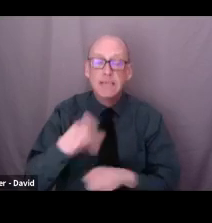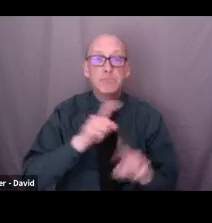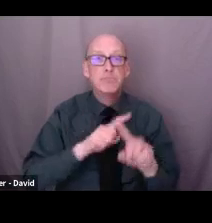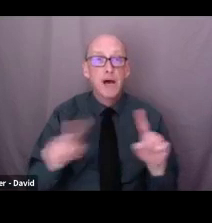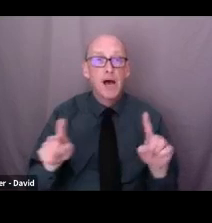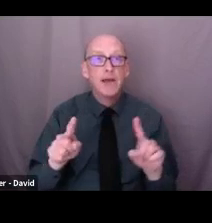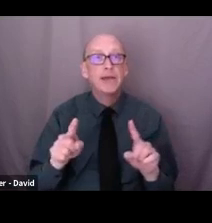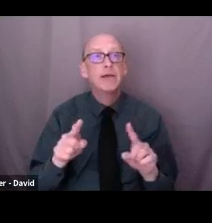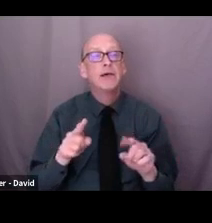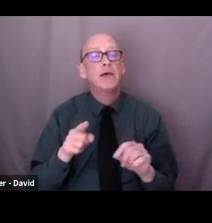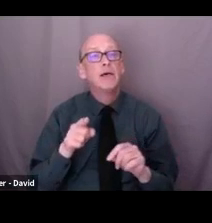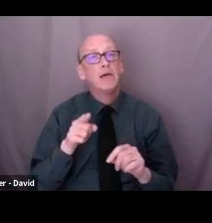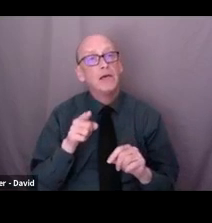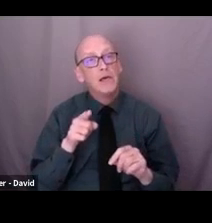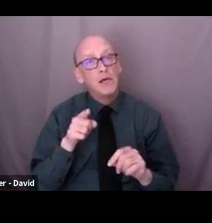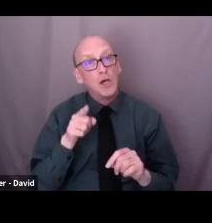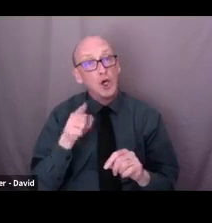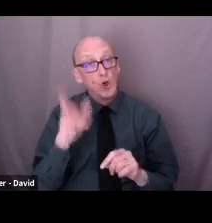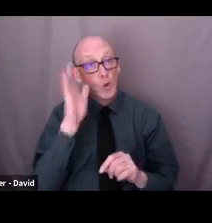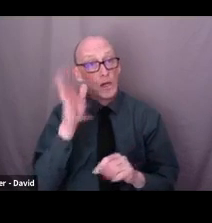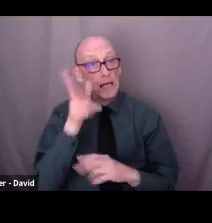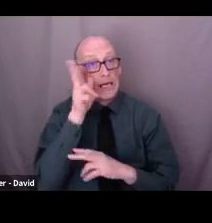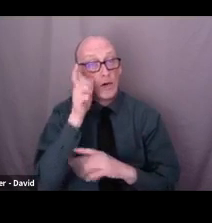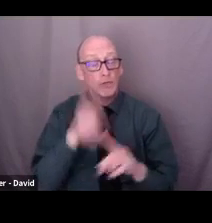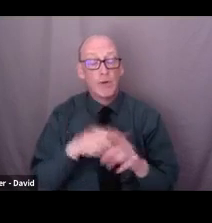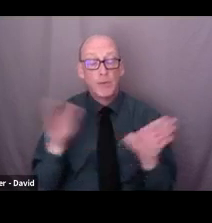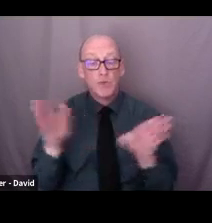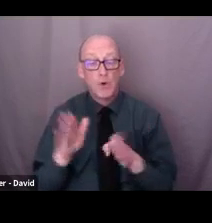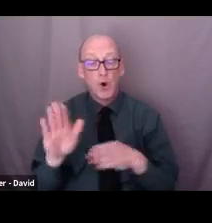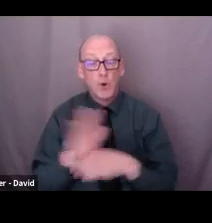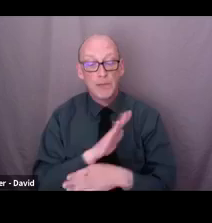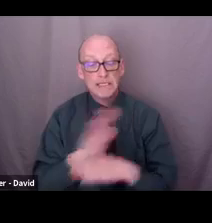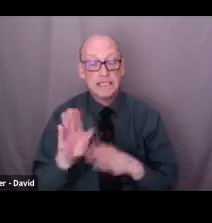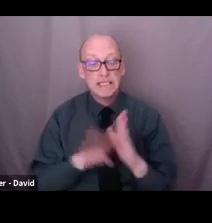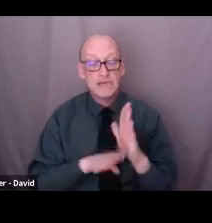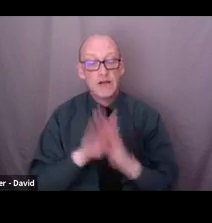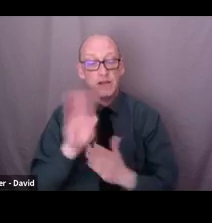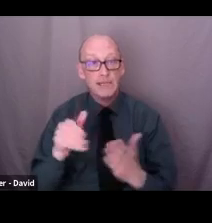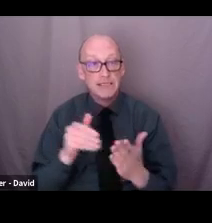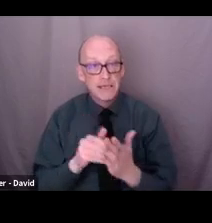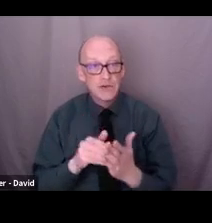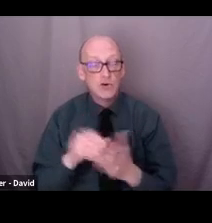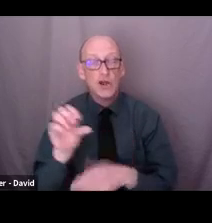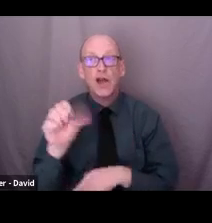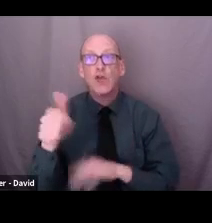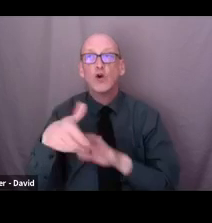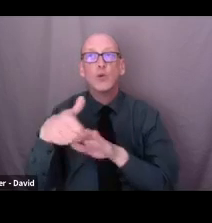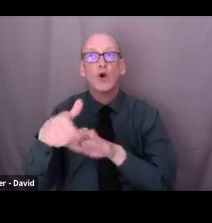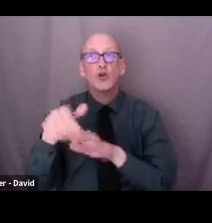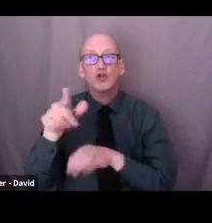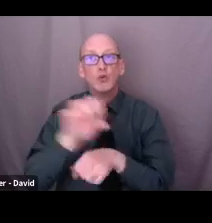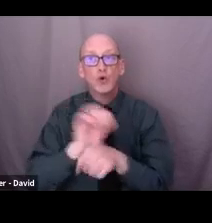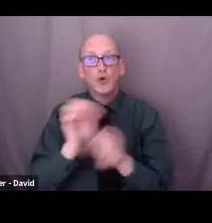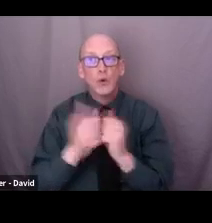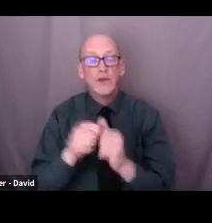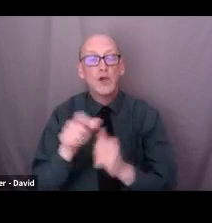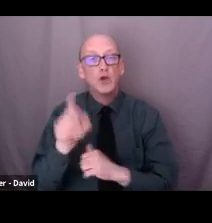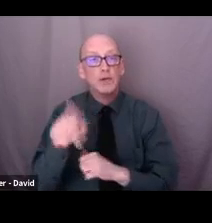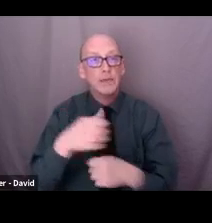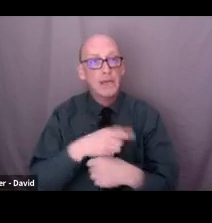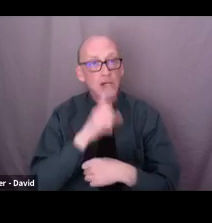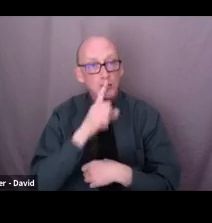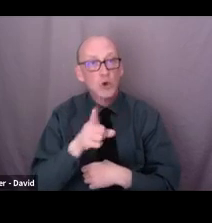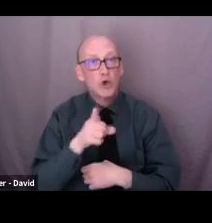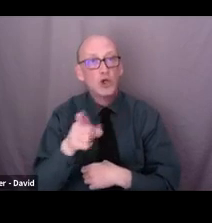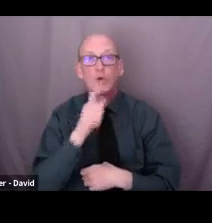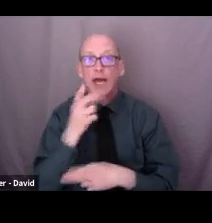as you'll hear from the Small Business Development Center or any of our other partners that you might work with, you need to make sure that you're